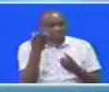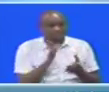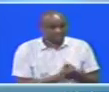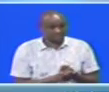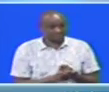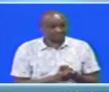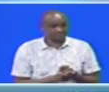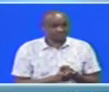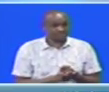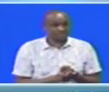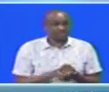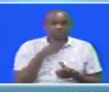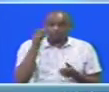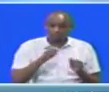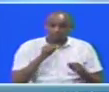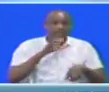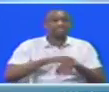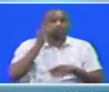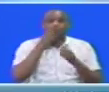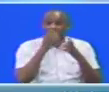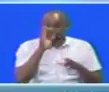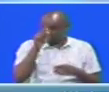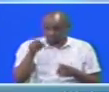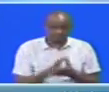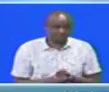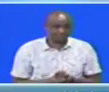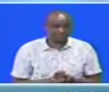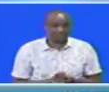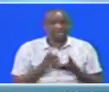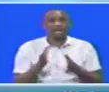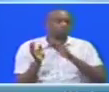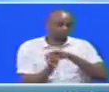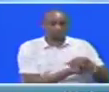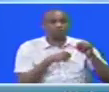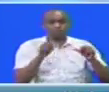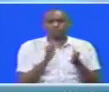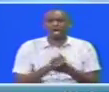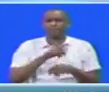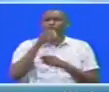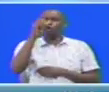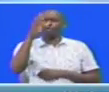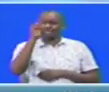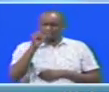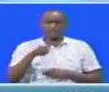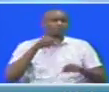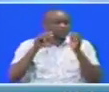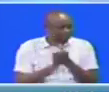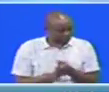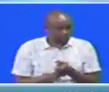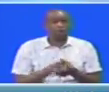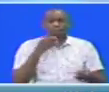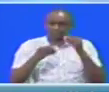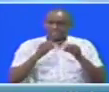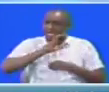have been MIA so that we can get more information from that end. Let's move on now. And speaking of ODM nominations, Busia County